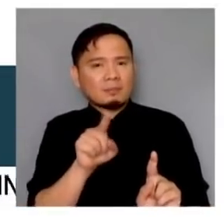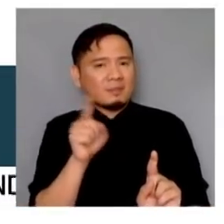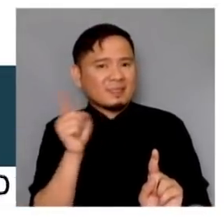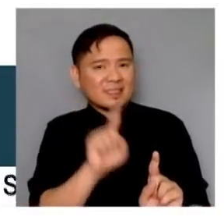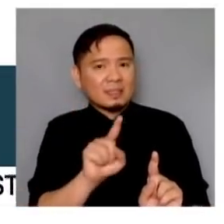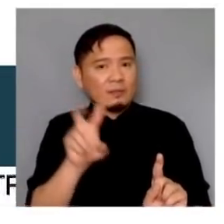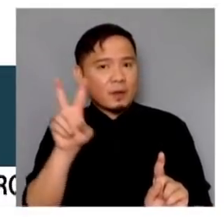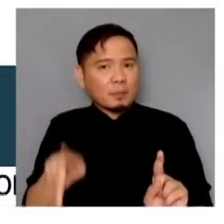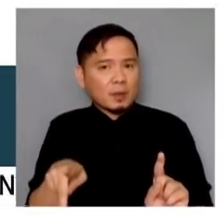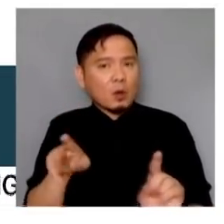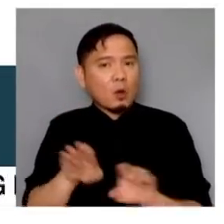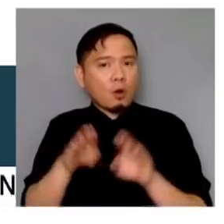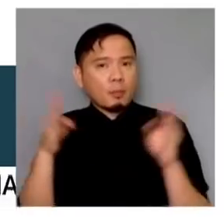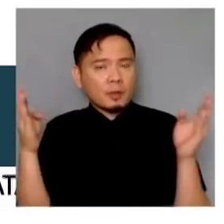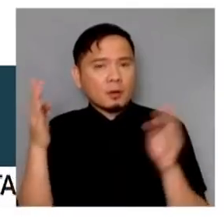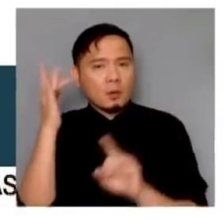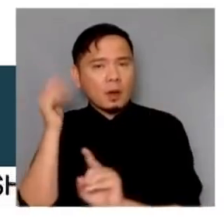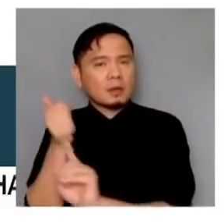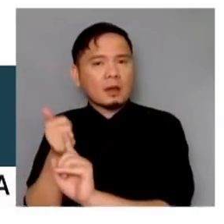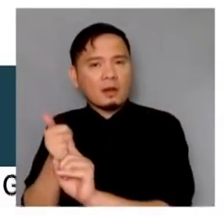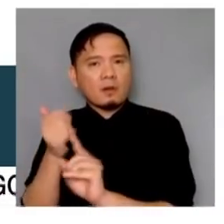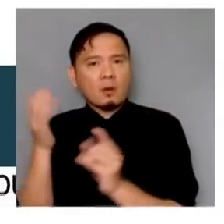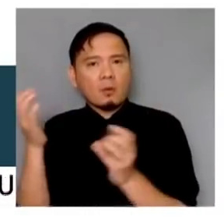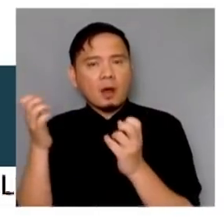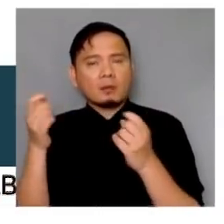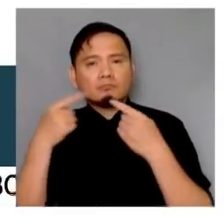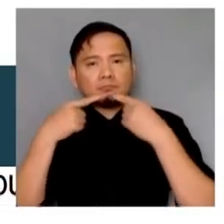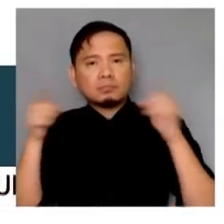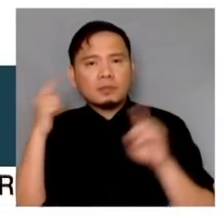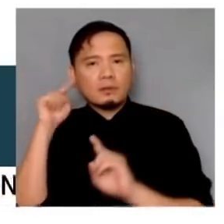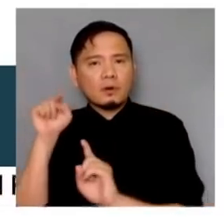to declare her bid for the presidency later on?